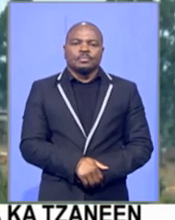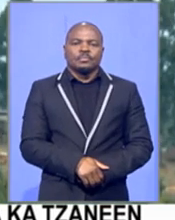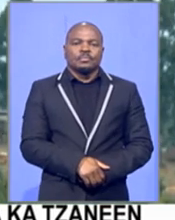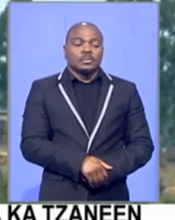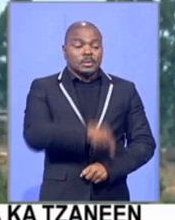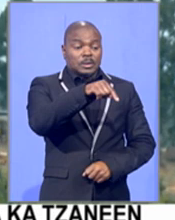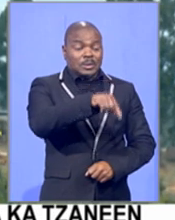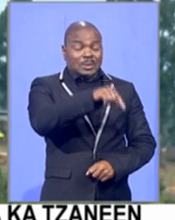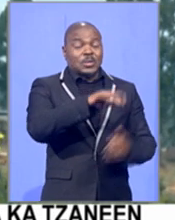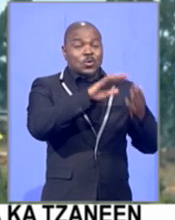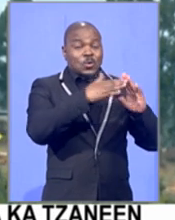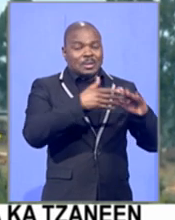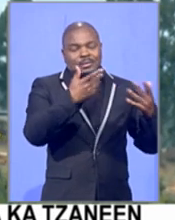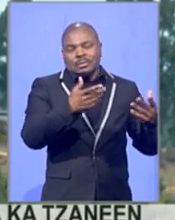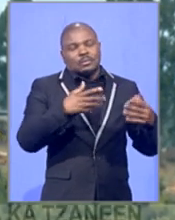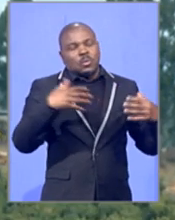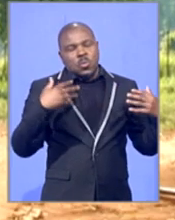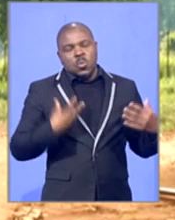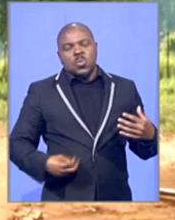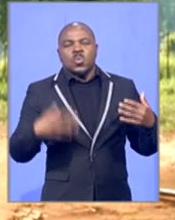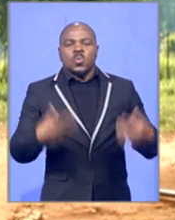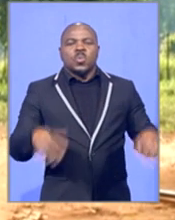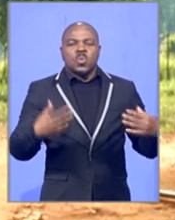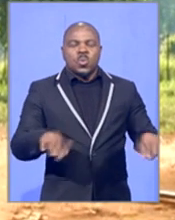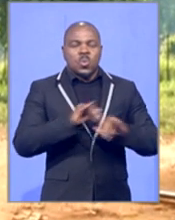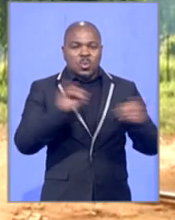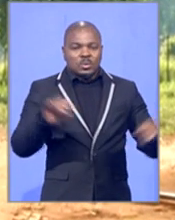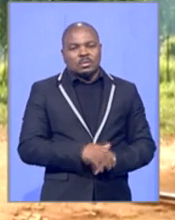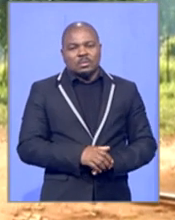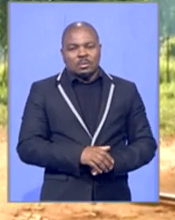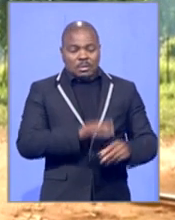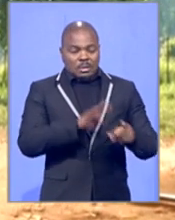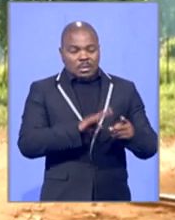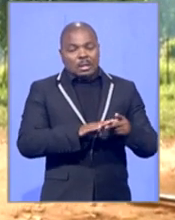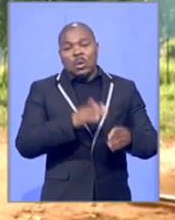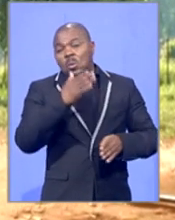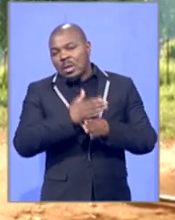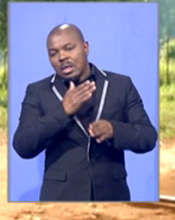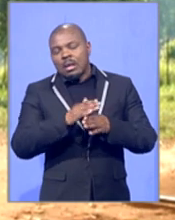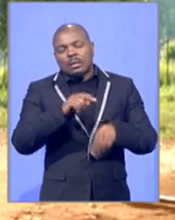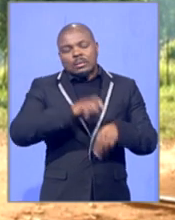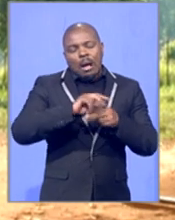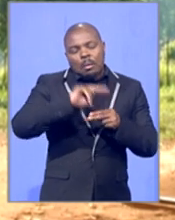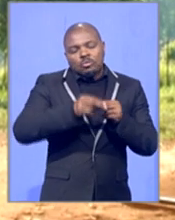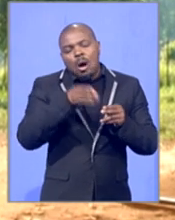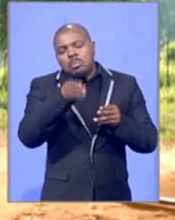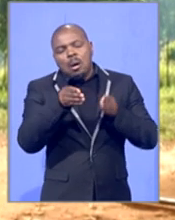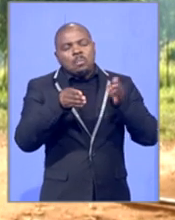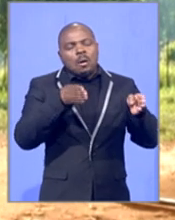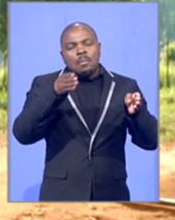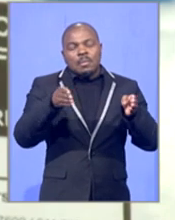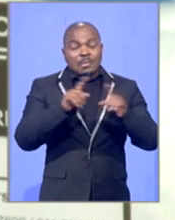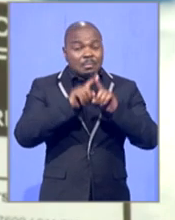Badudi ba mathoma ba tlhoka le kobo ya go itia phoka ge ba ka ba le matlhatseng. Mešomo ba hwetša ya go fapana-fapana